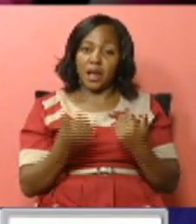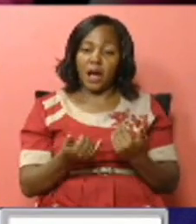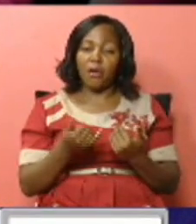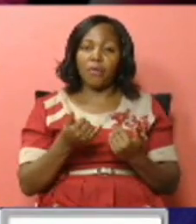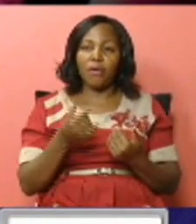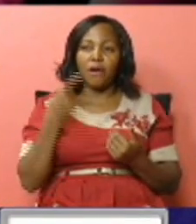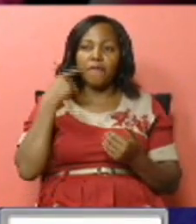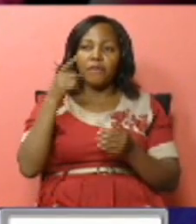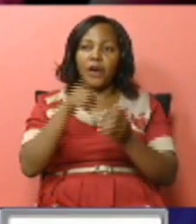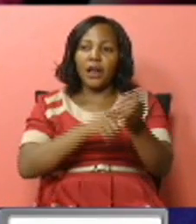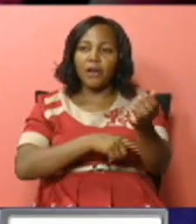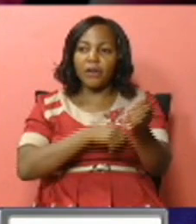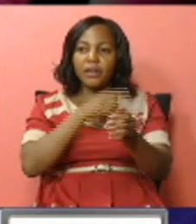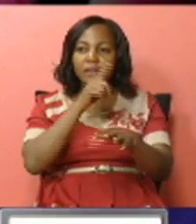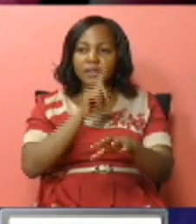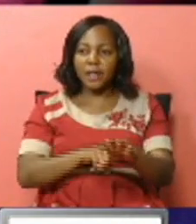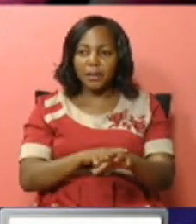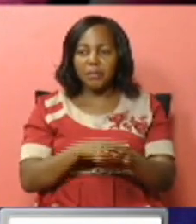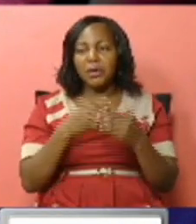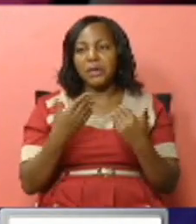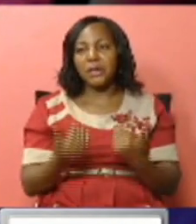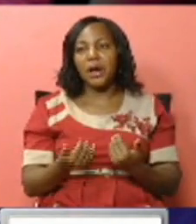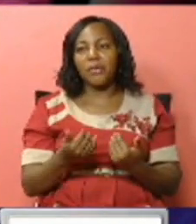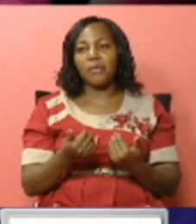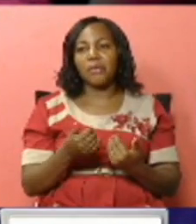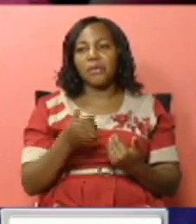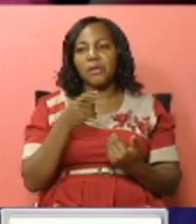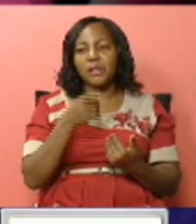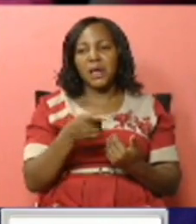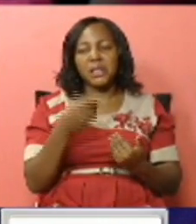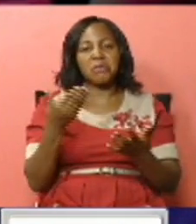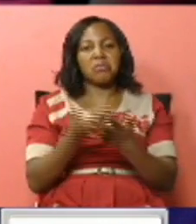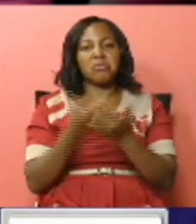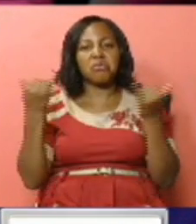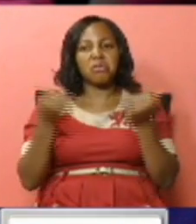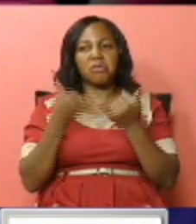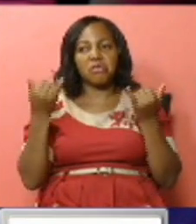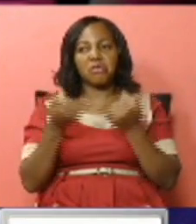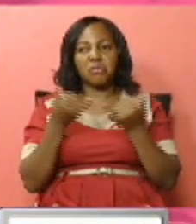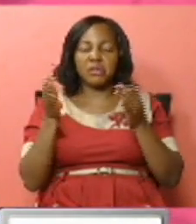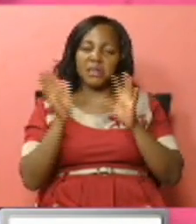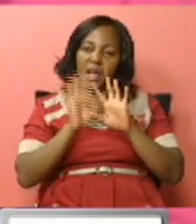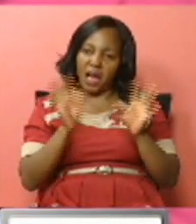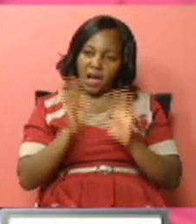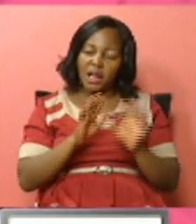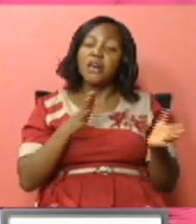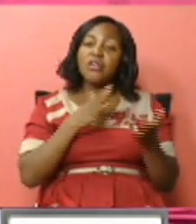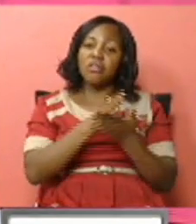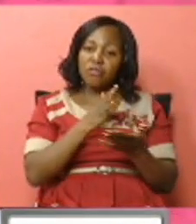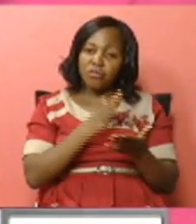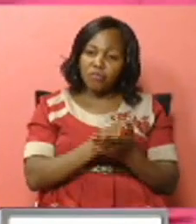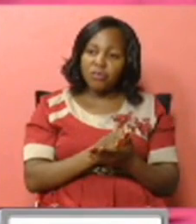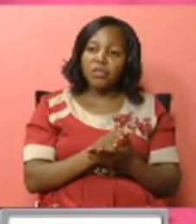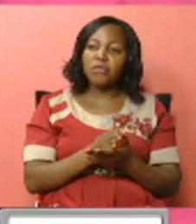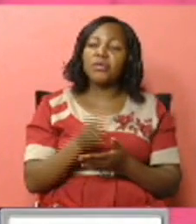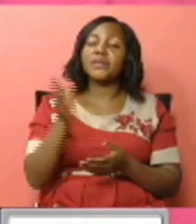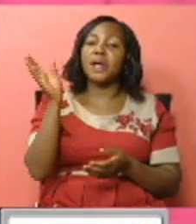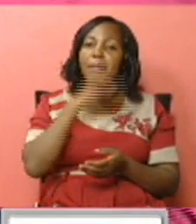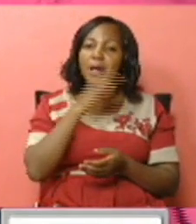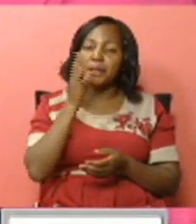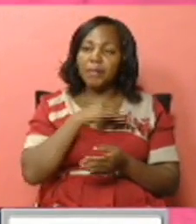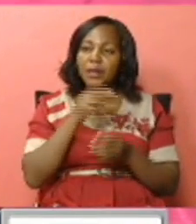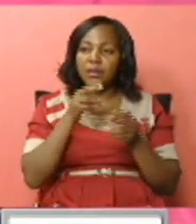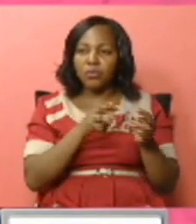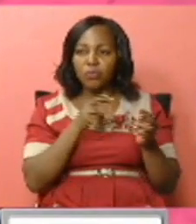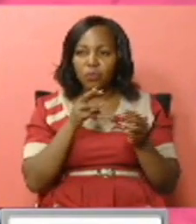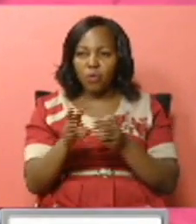Now, for the longest time, it's no news to Ugandans that still that is one of the most brutal wars that we faced.